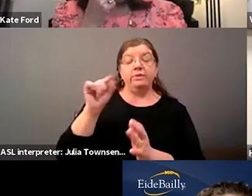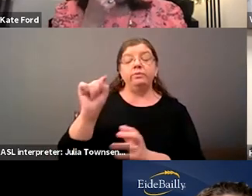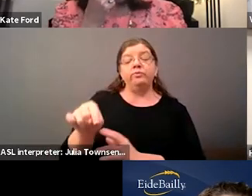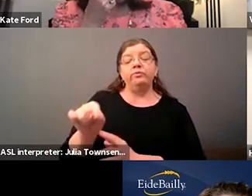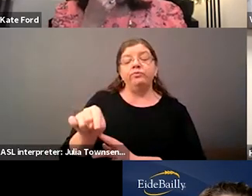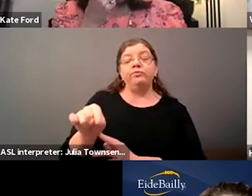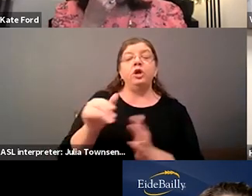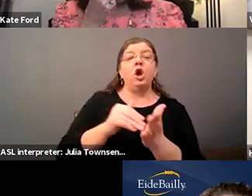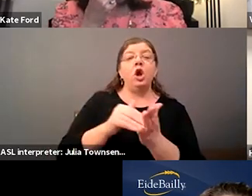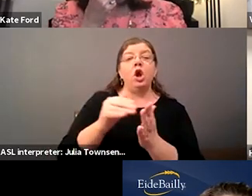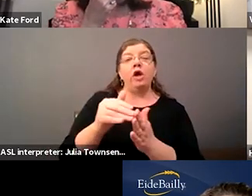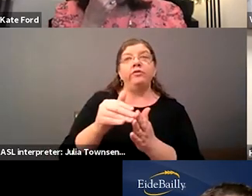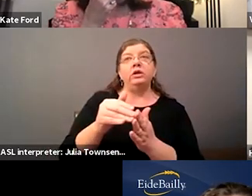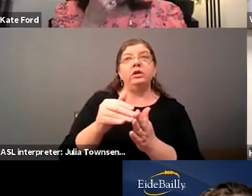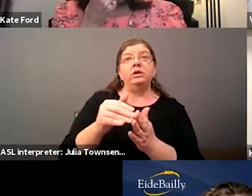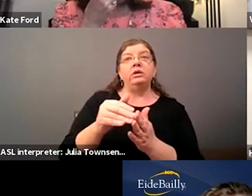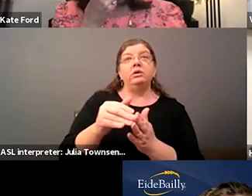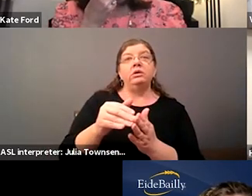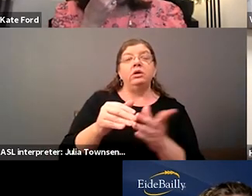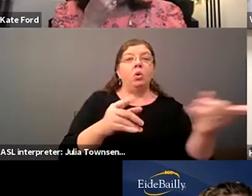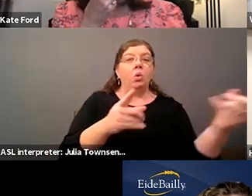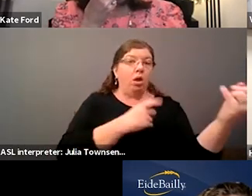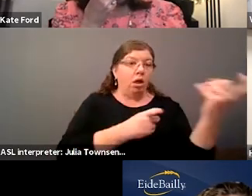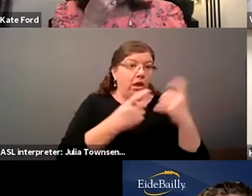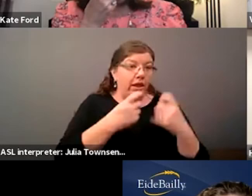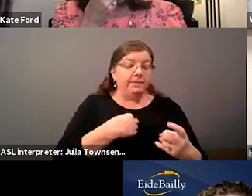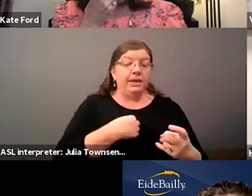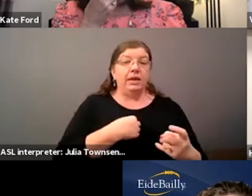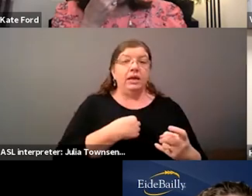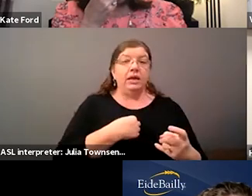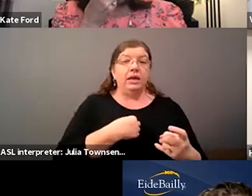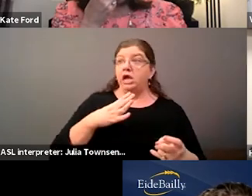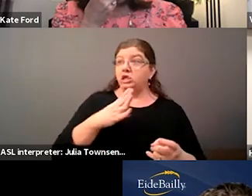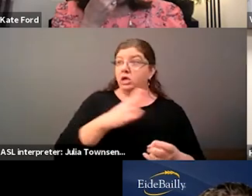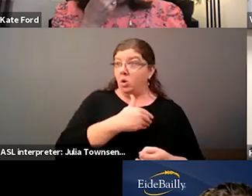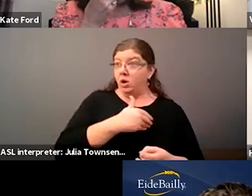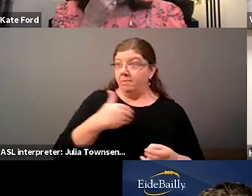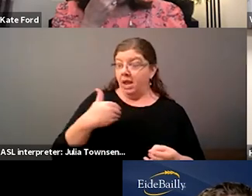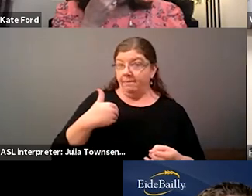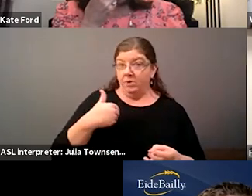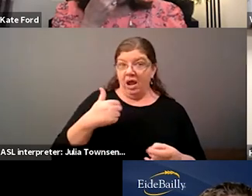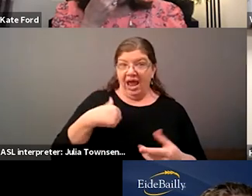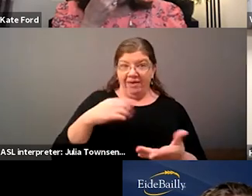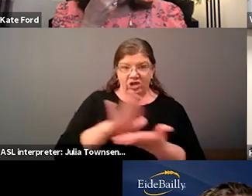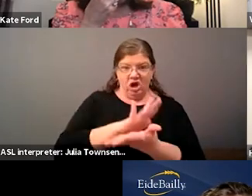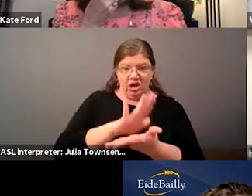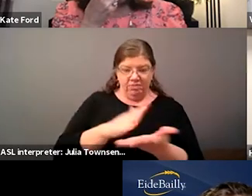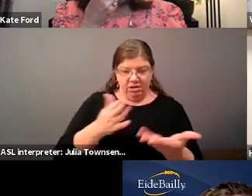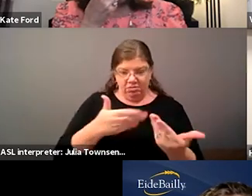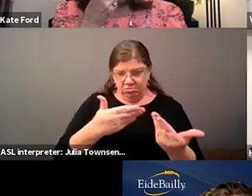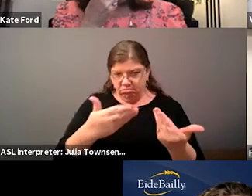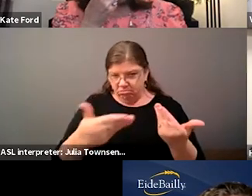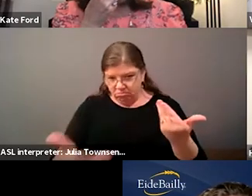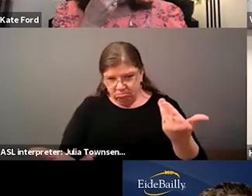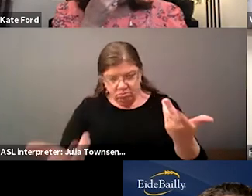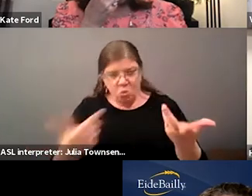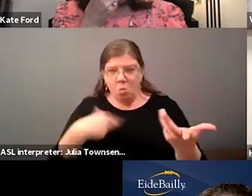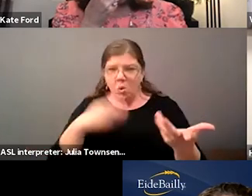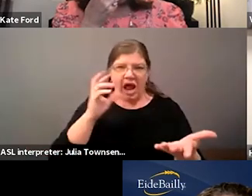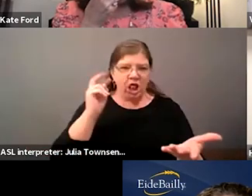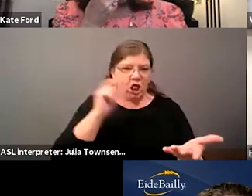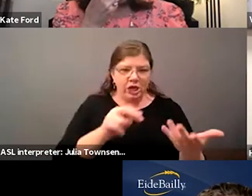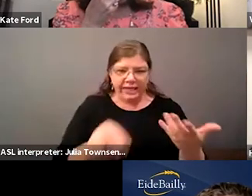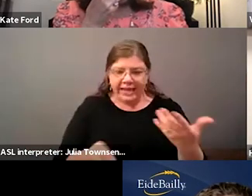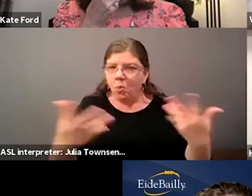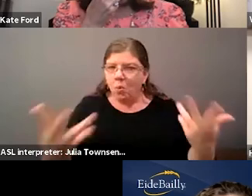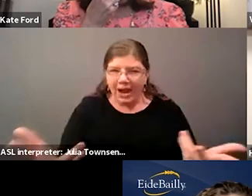often comes to me uh questions about hey as a board member when i've got this document in front of me you know what should i look at